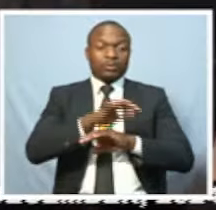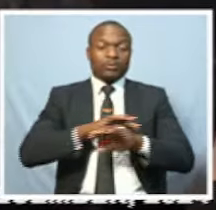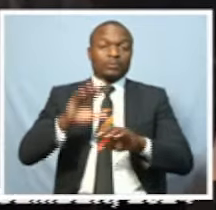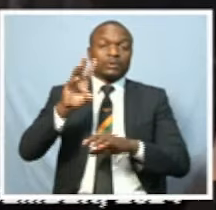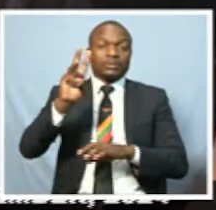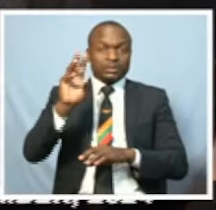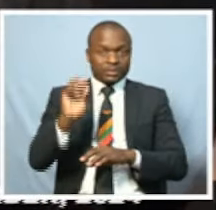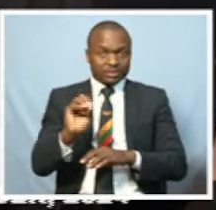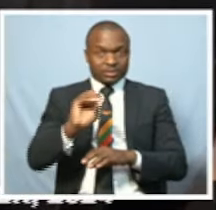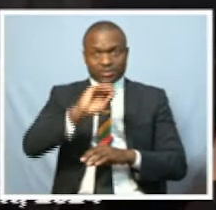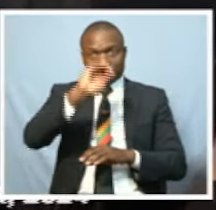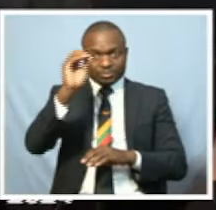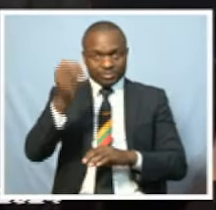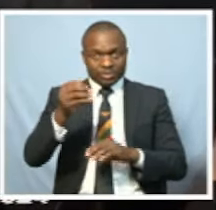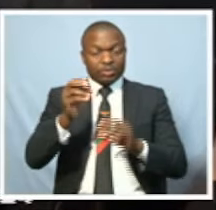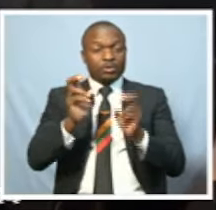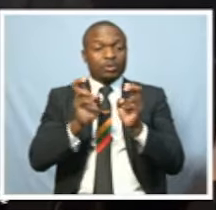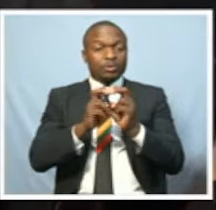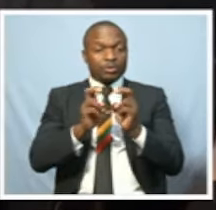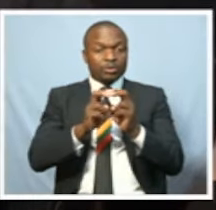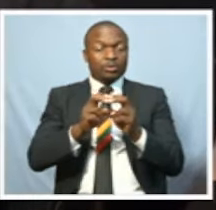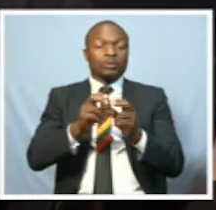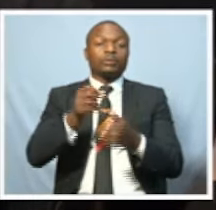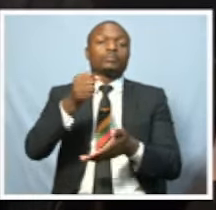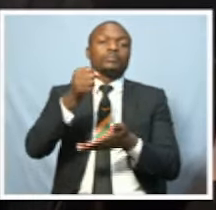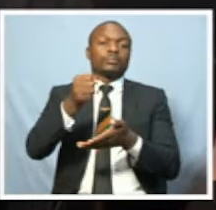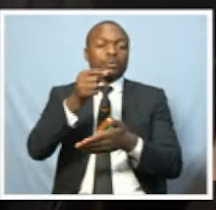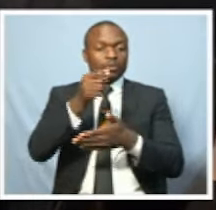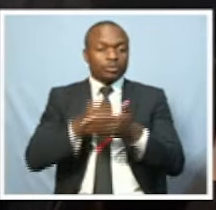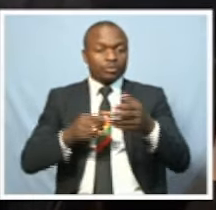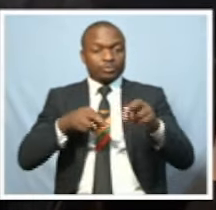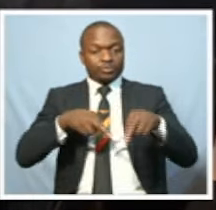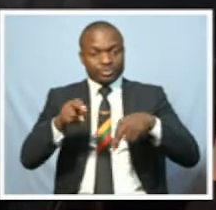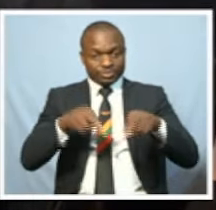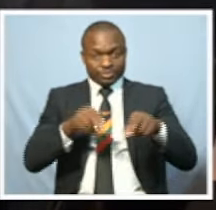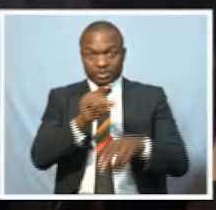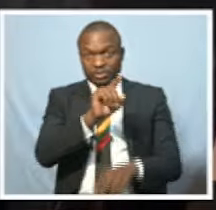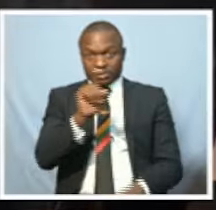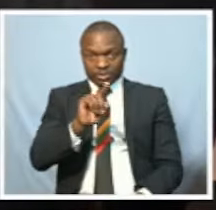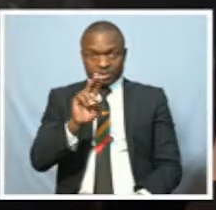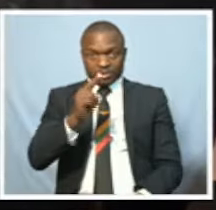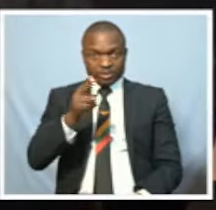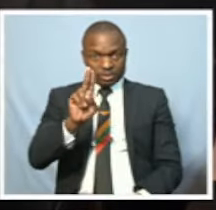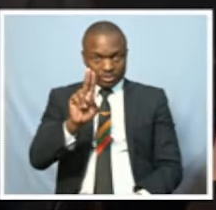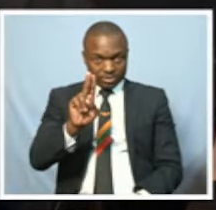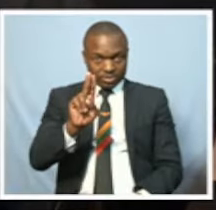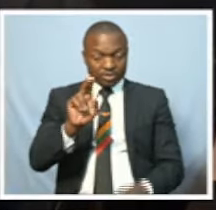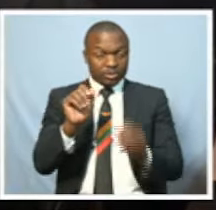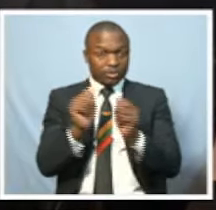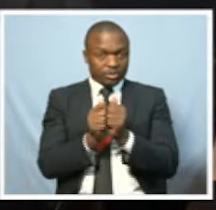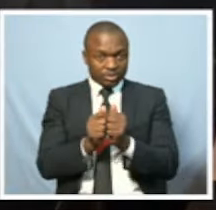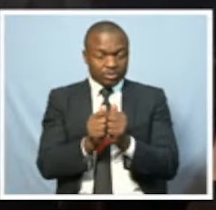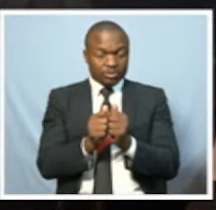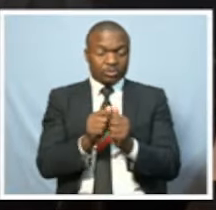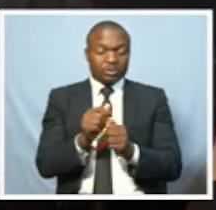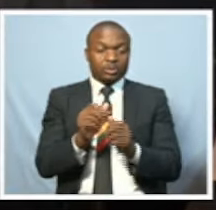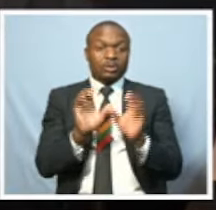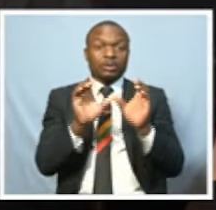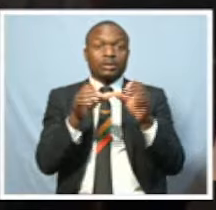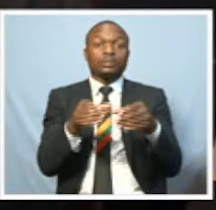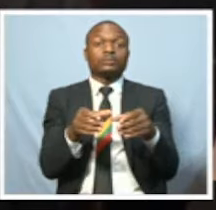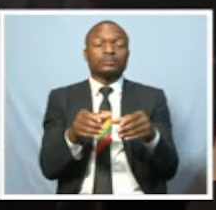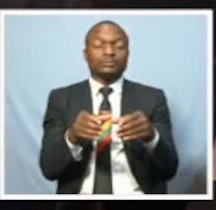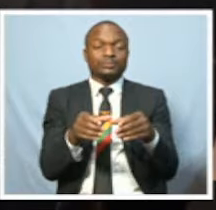price. What relationship had the IWEL with the employer,